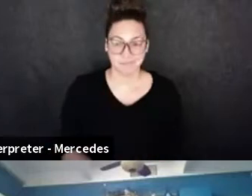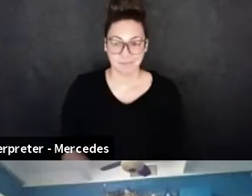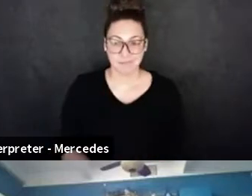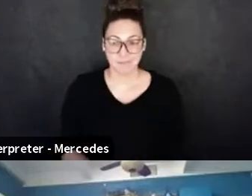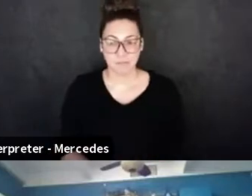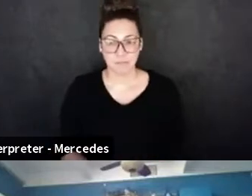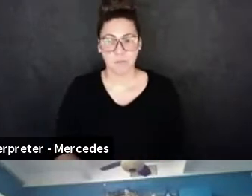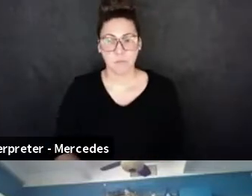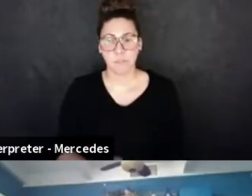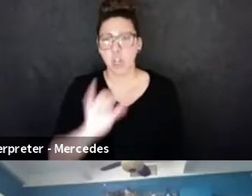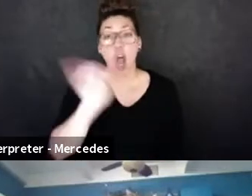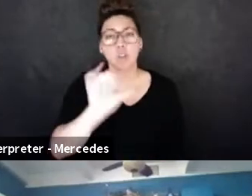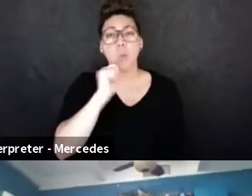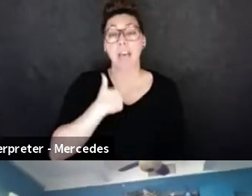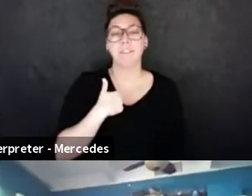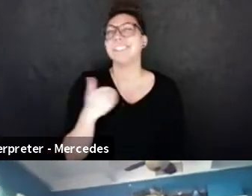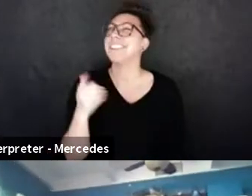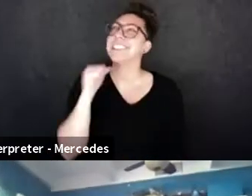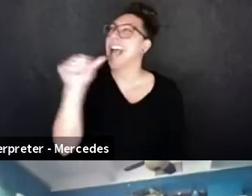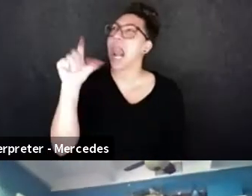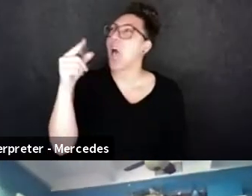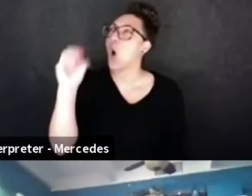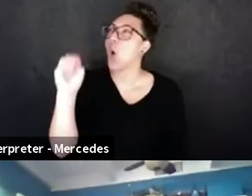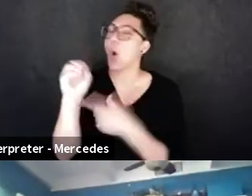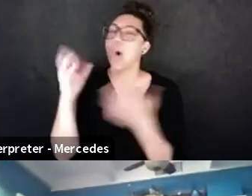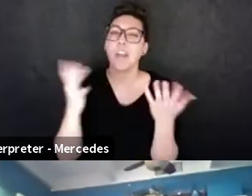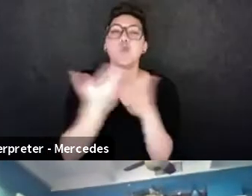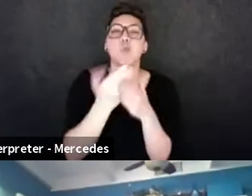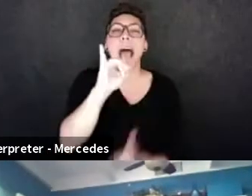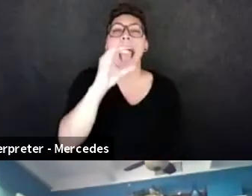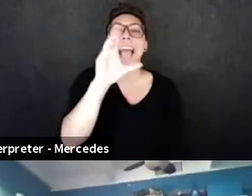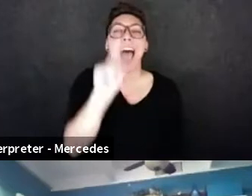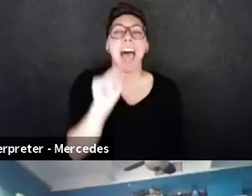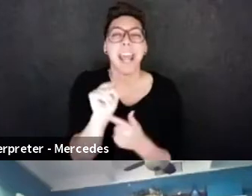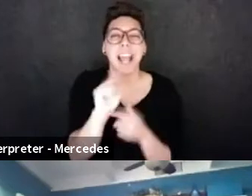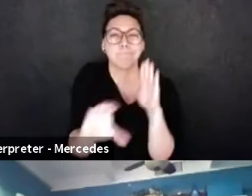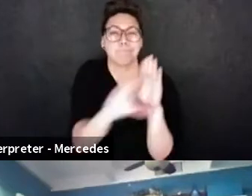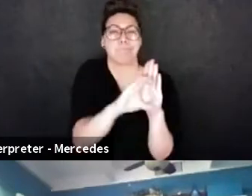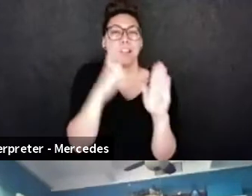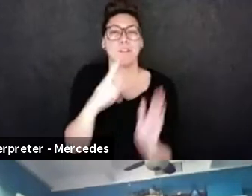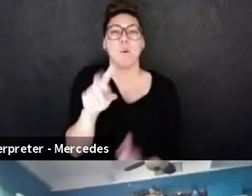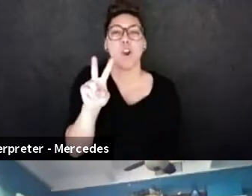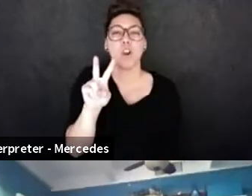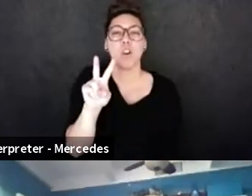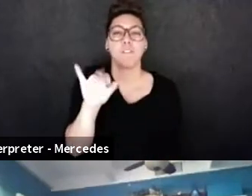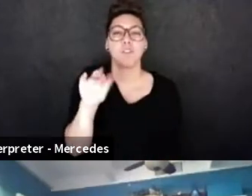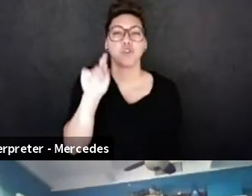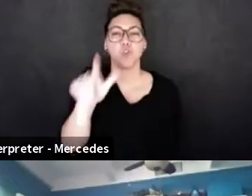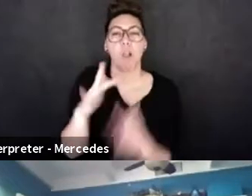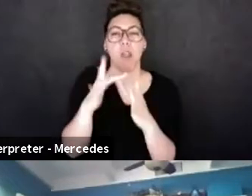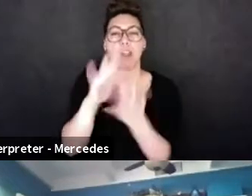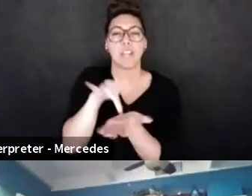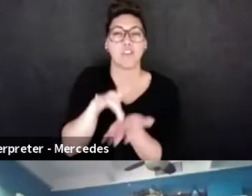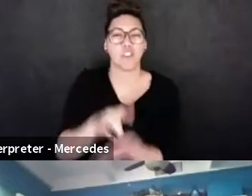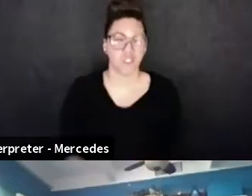it's not a logo, it's an icon. It's a new icon for the virtual center.